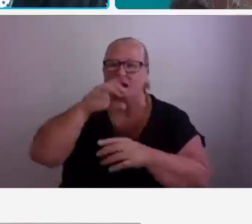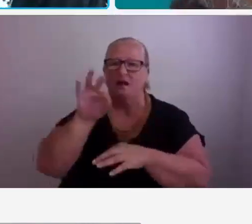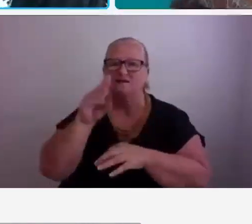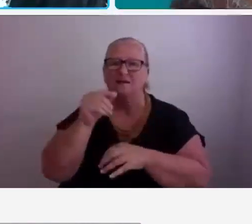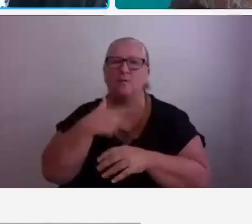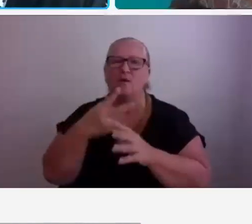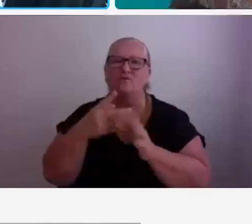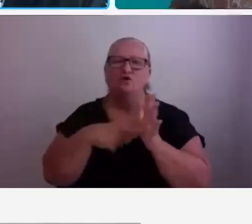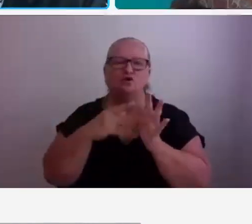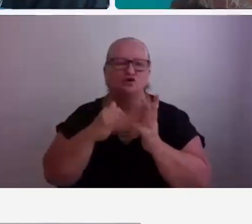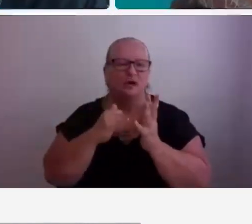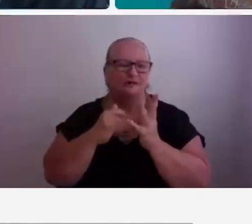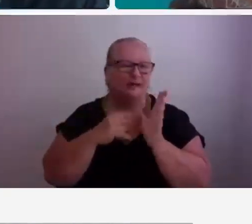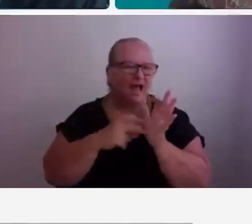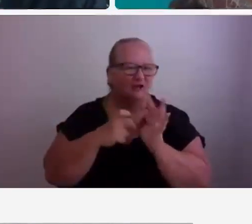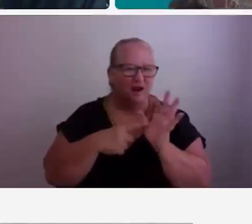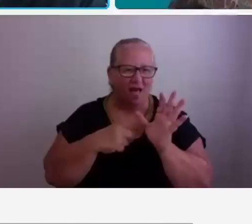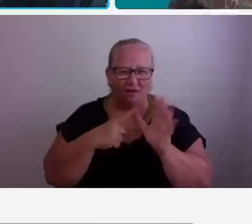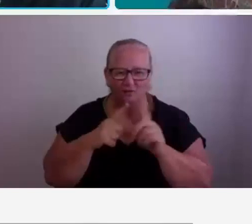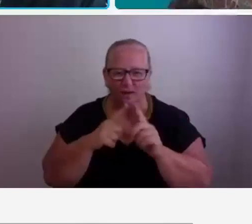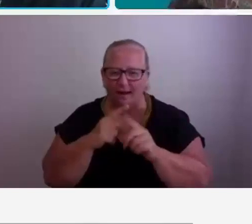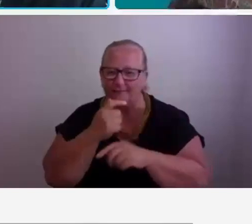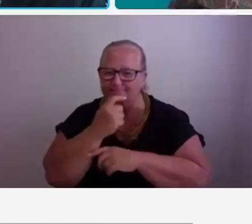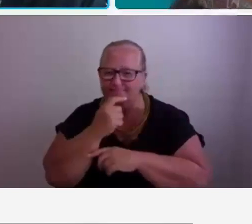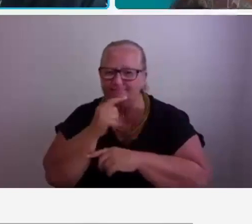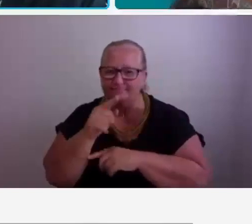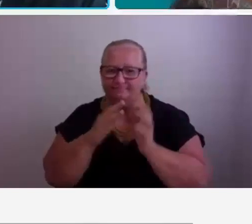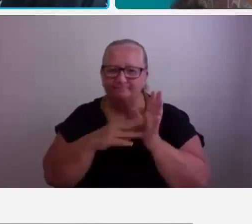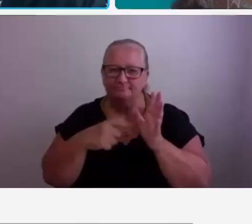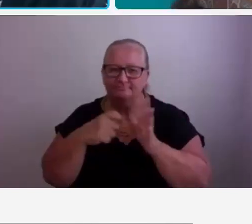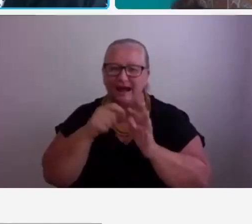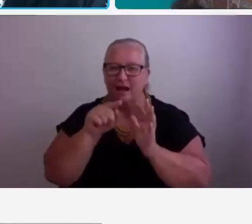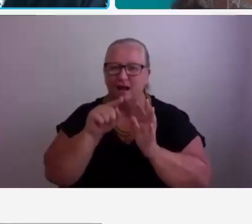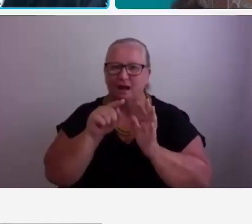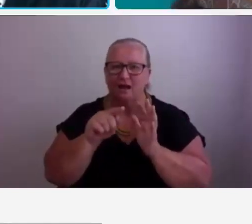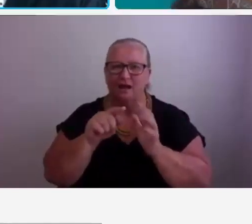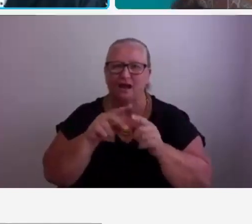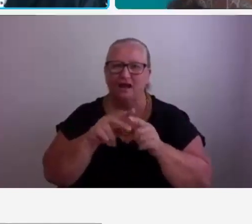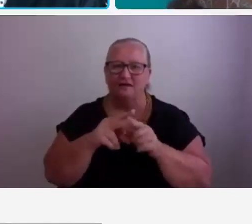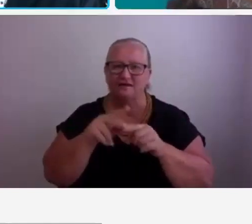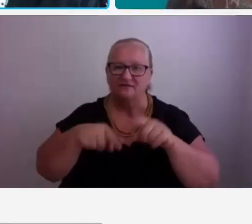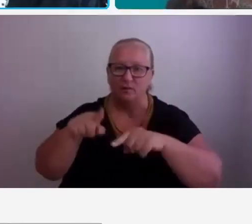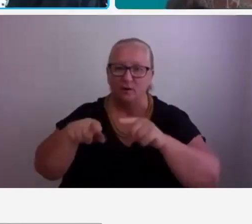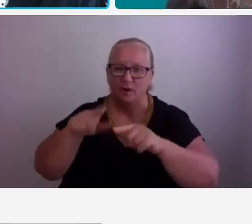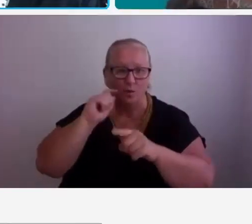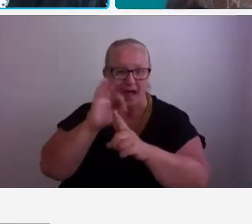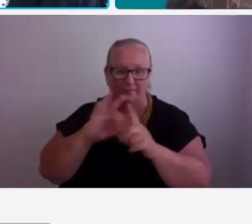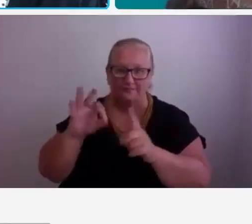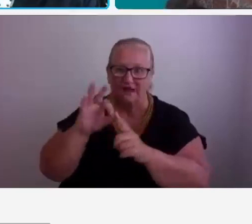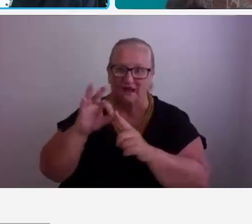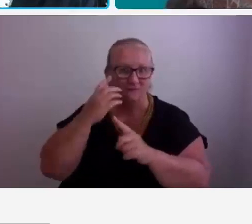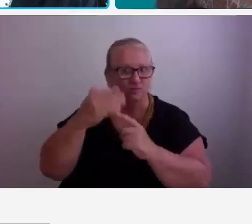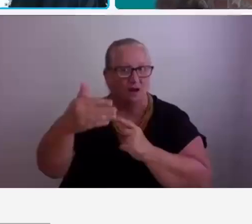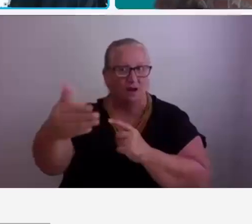well. So Mark, will the fixed and variable NWAL multipliers be updated going forward? This is